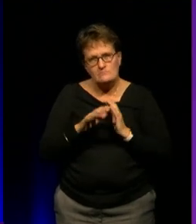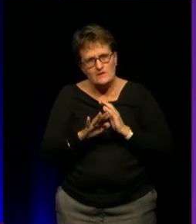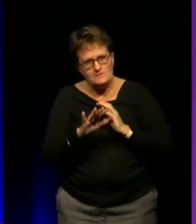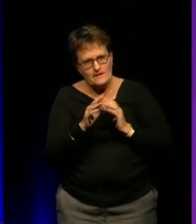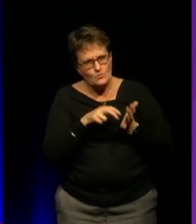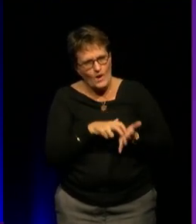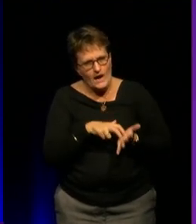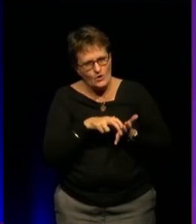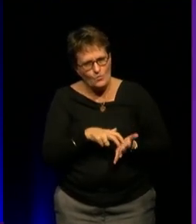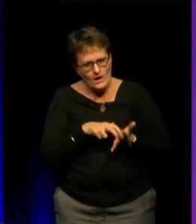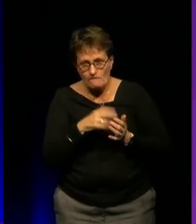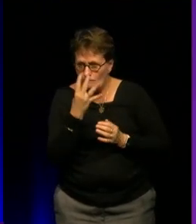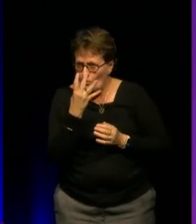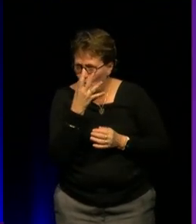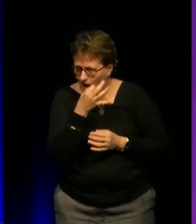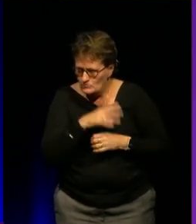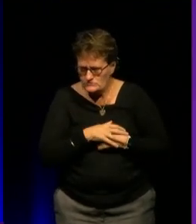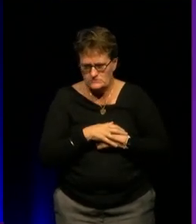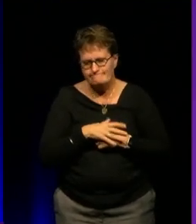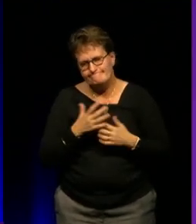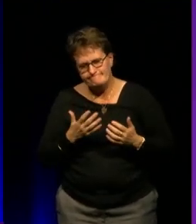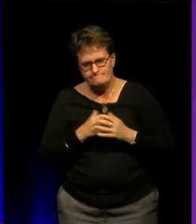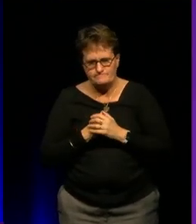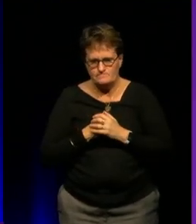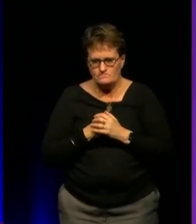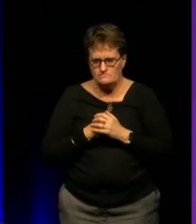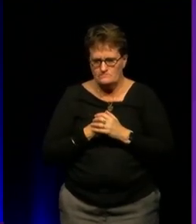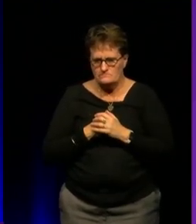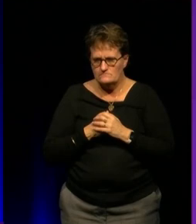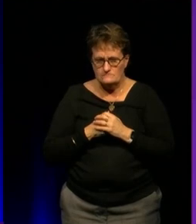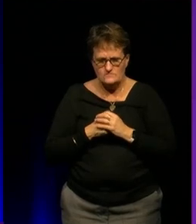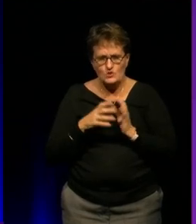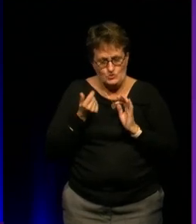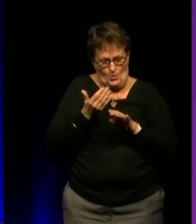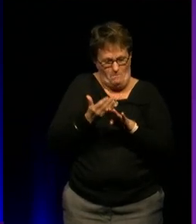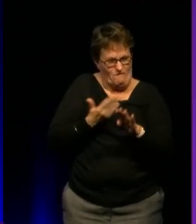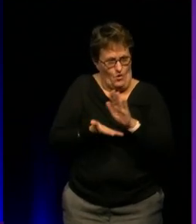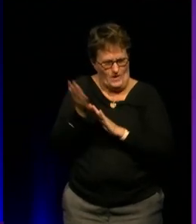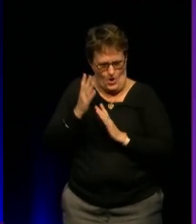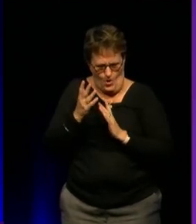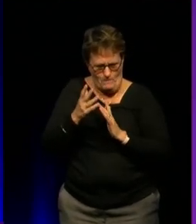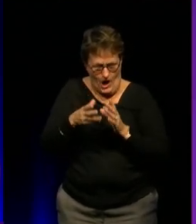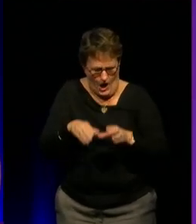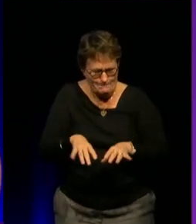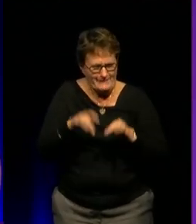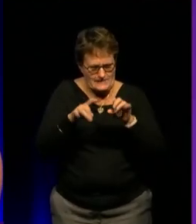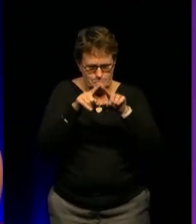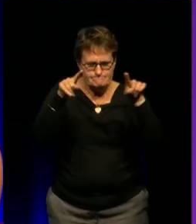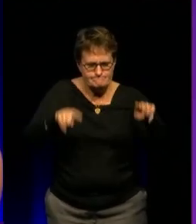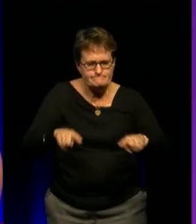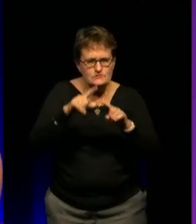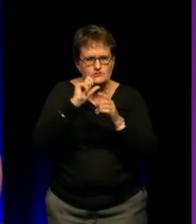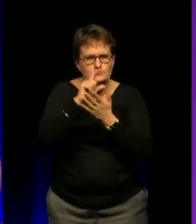4 hours. And as a favour to my colleagues, I picked up his chart before I went home as a means of trying to clear the waiting room a little